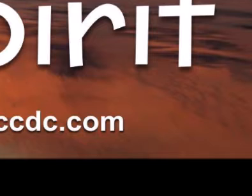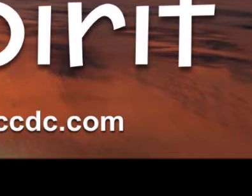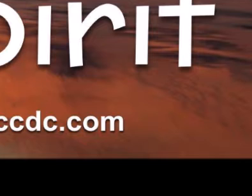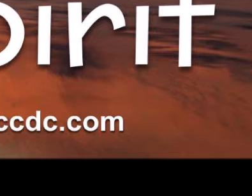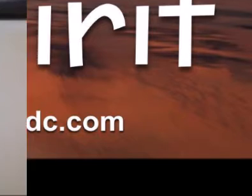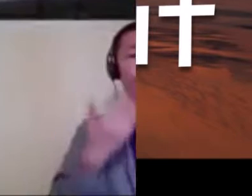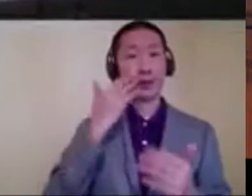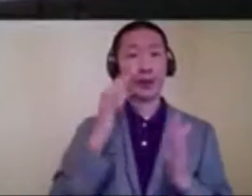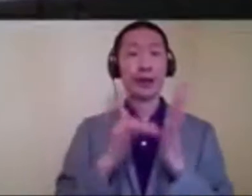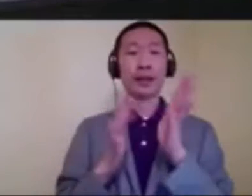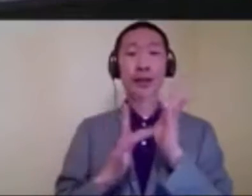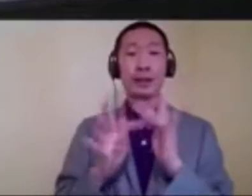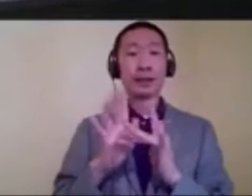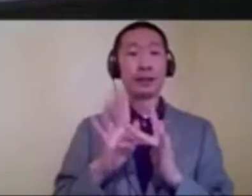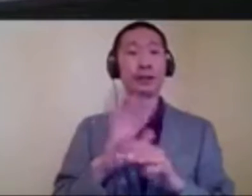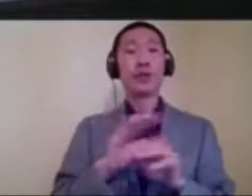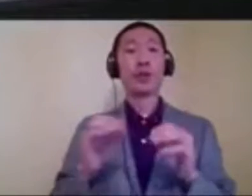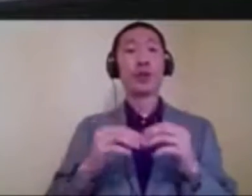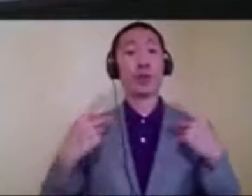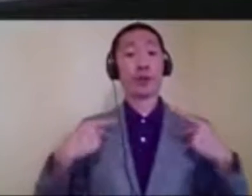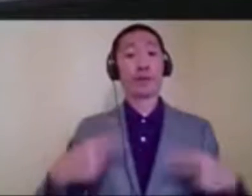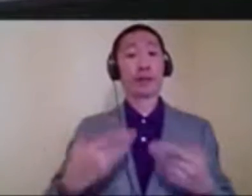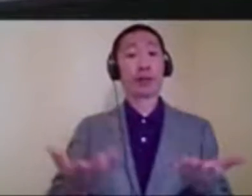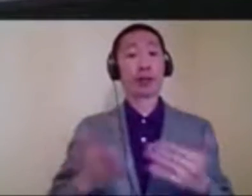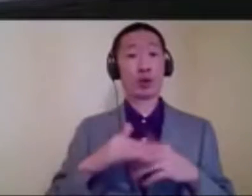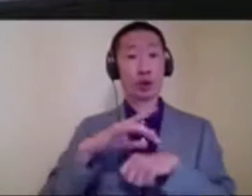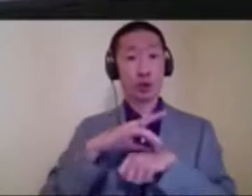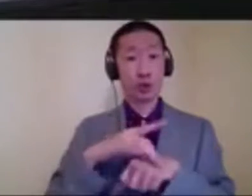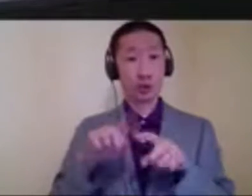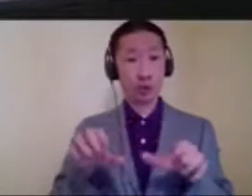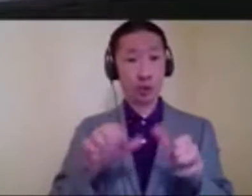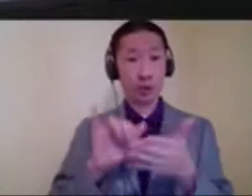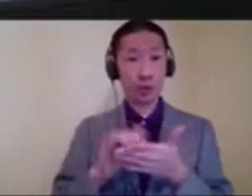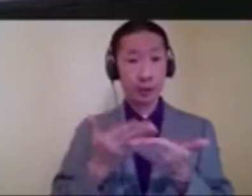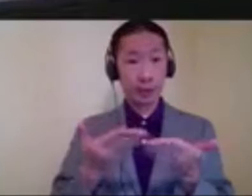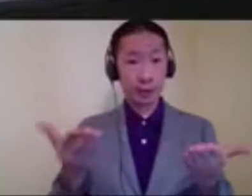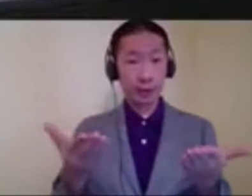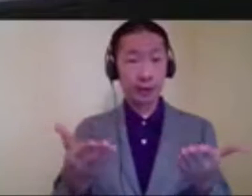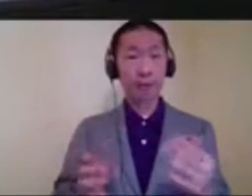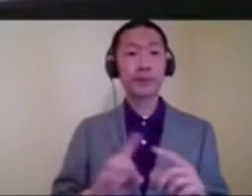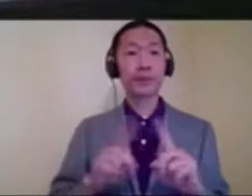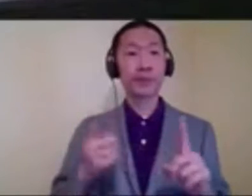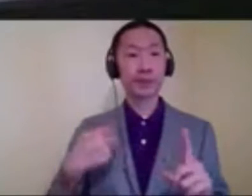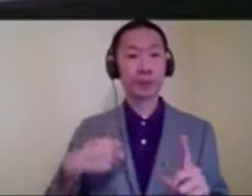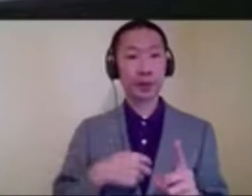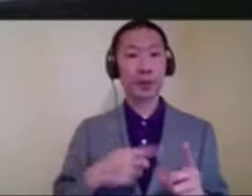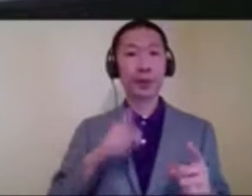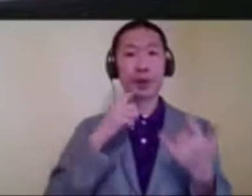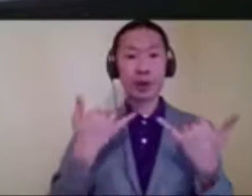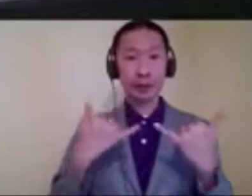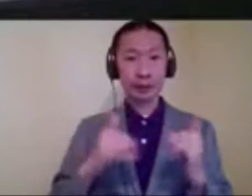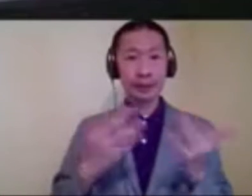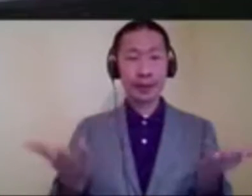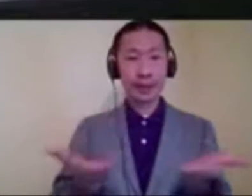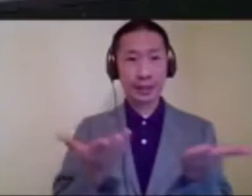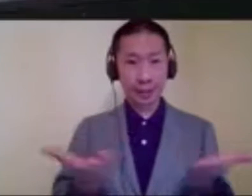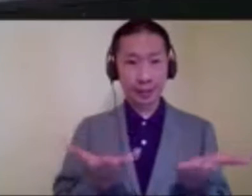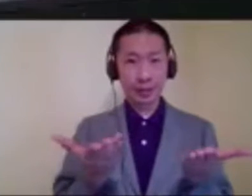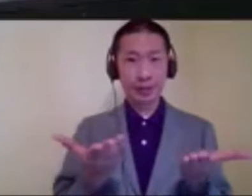is no longer physically here on the earth to do those things, but we are still here.